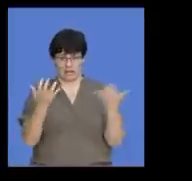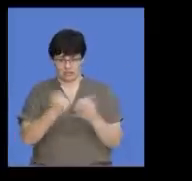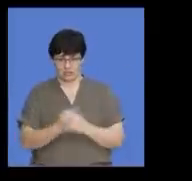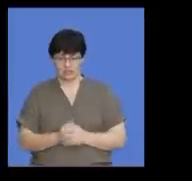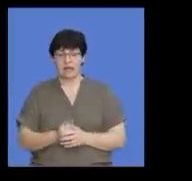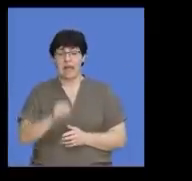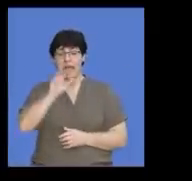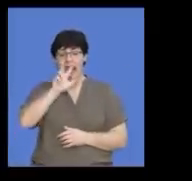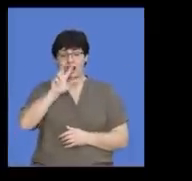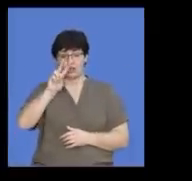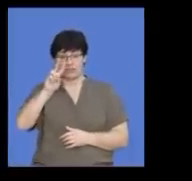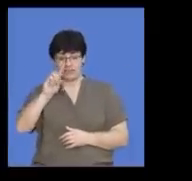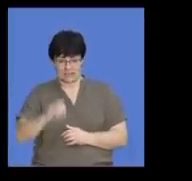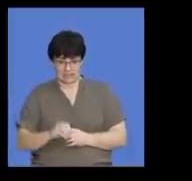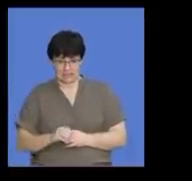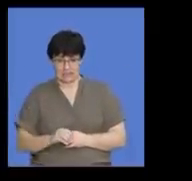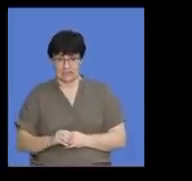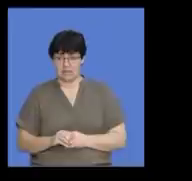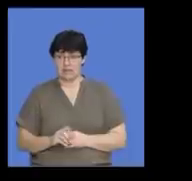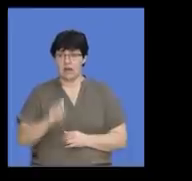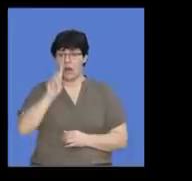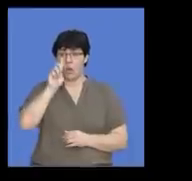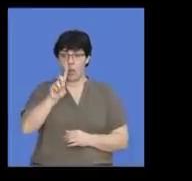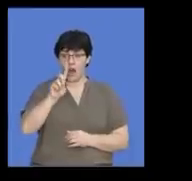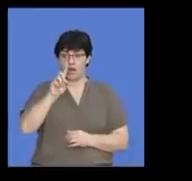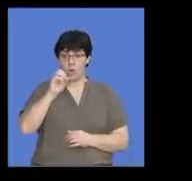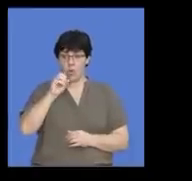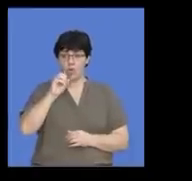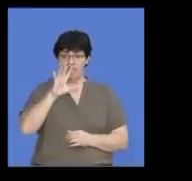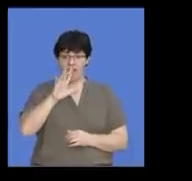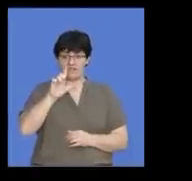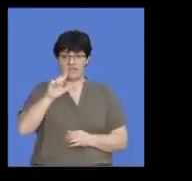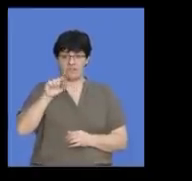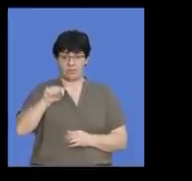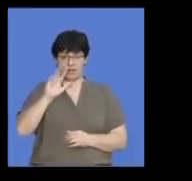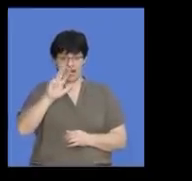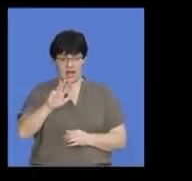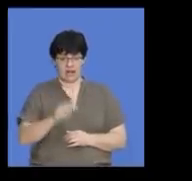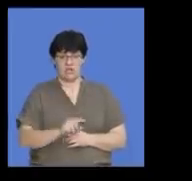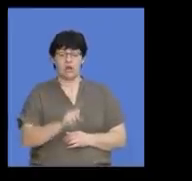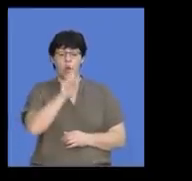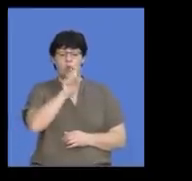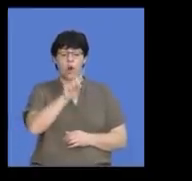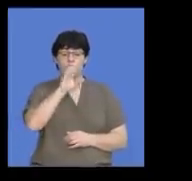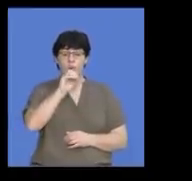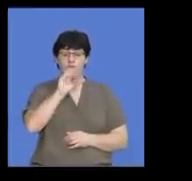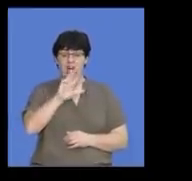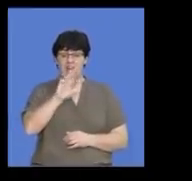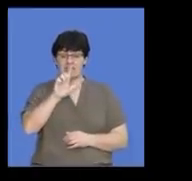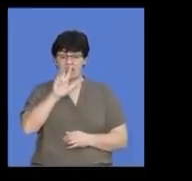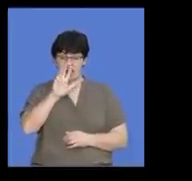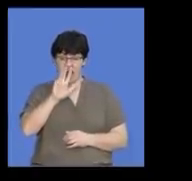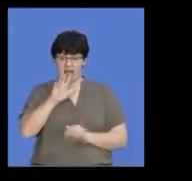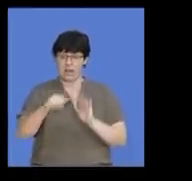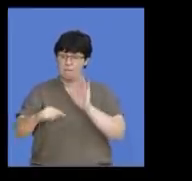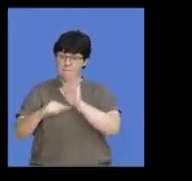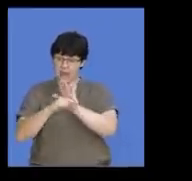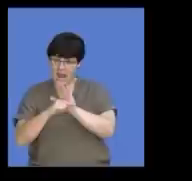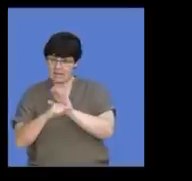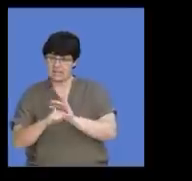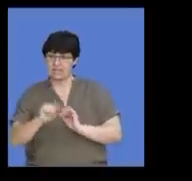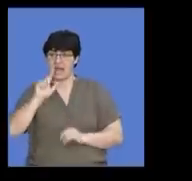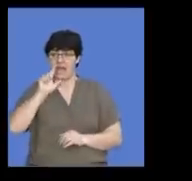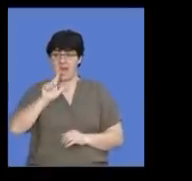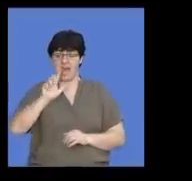my 820 and my 1057.9. I must subtract to get the interval of